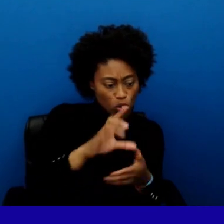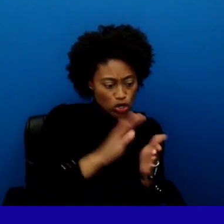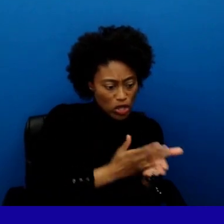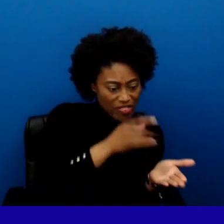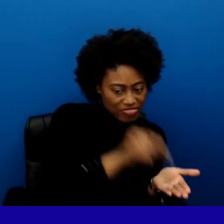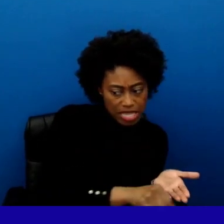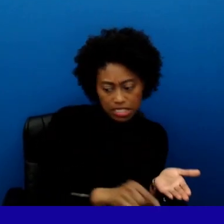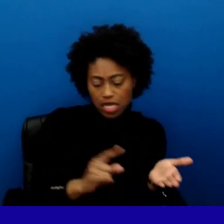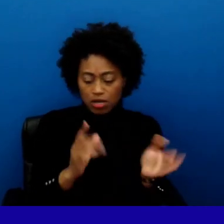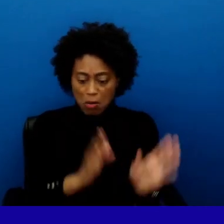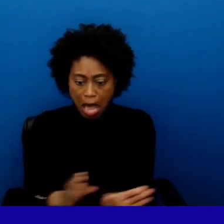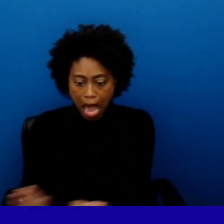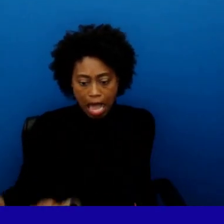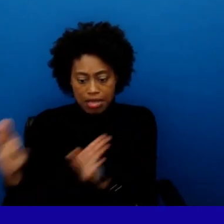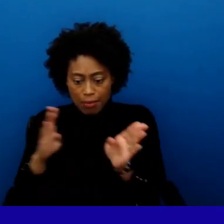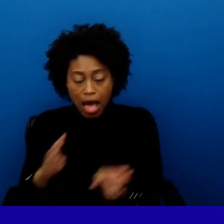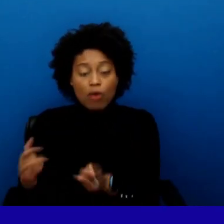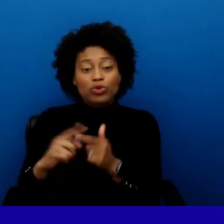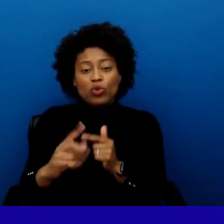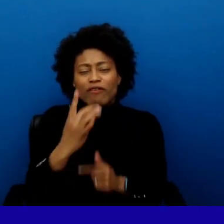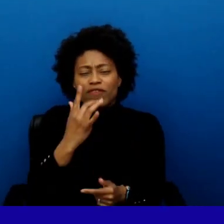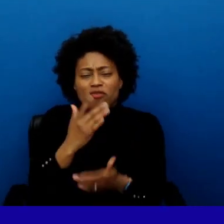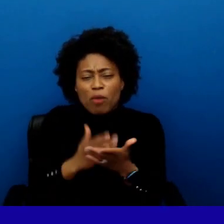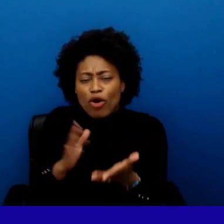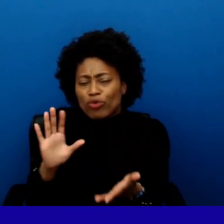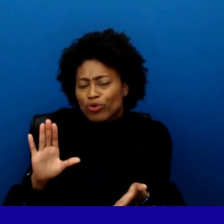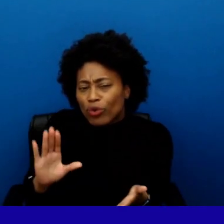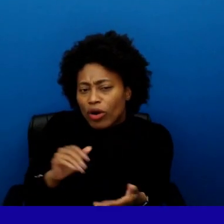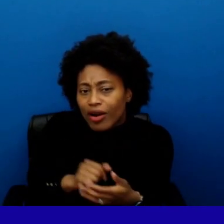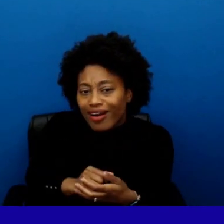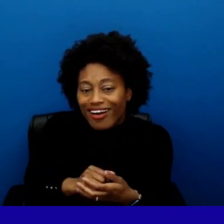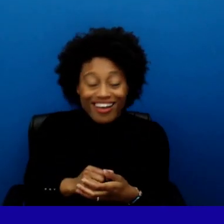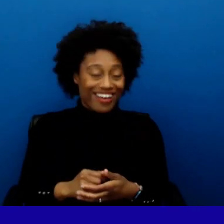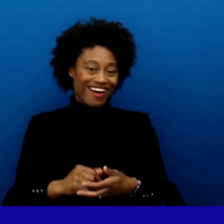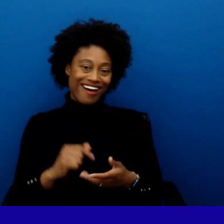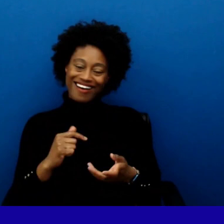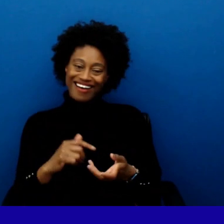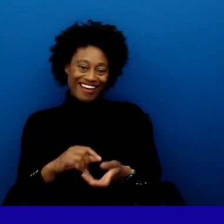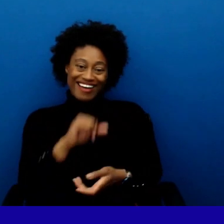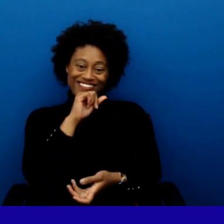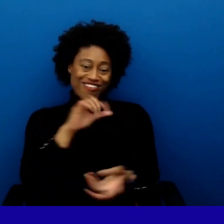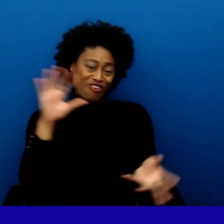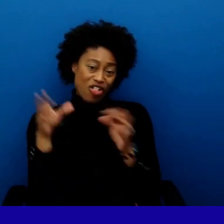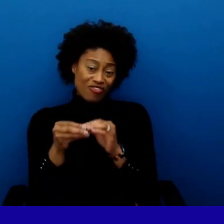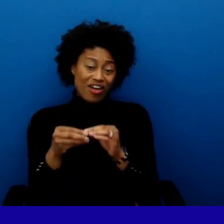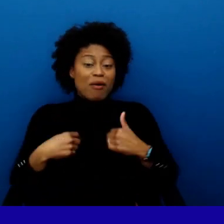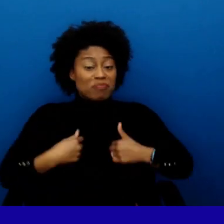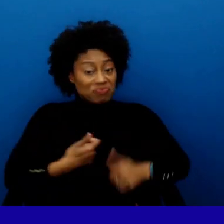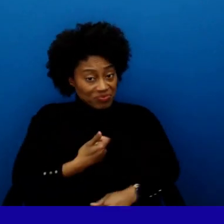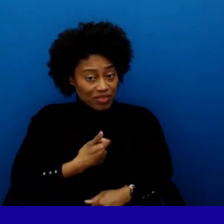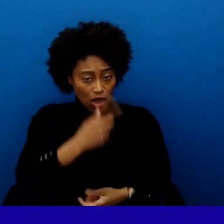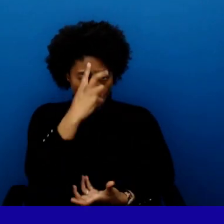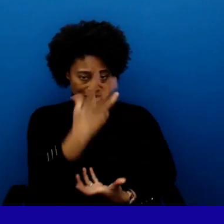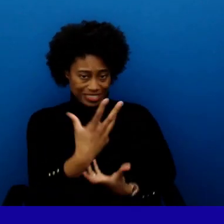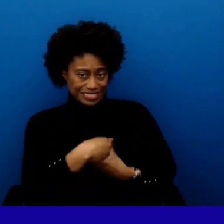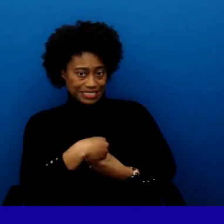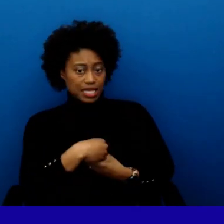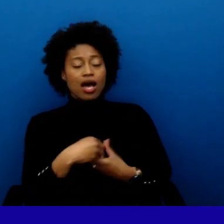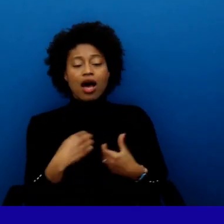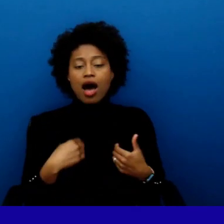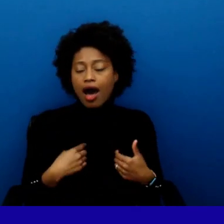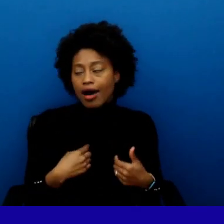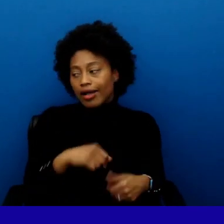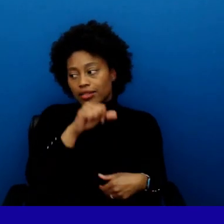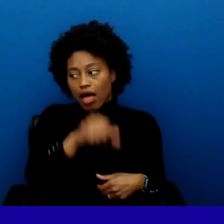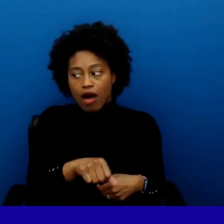that. What is your favorite part of cooking? I like all of it just because, so I'm autistic and I really like order